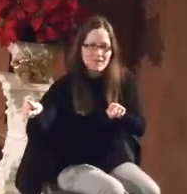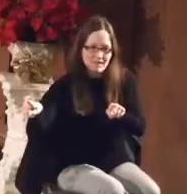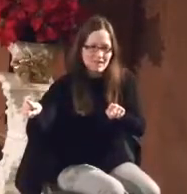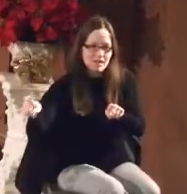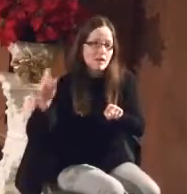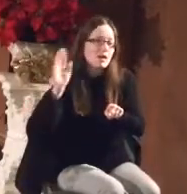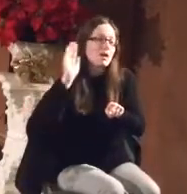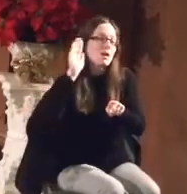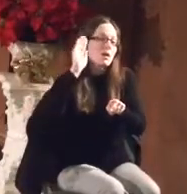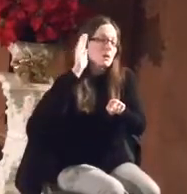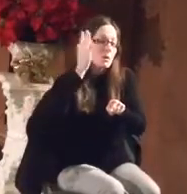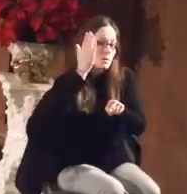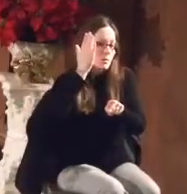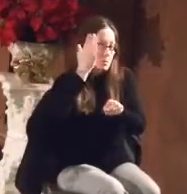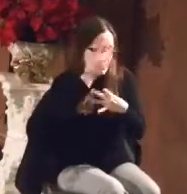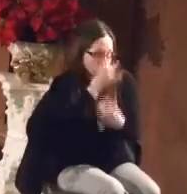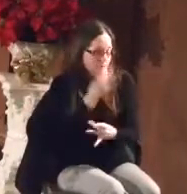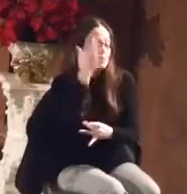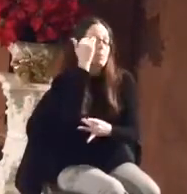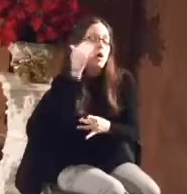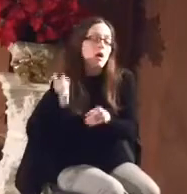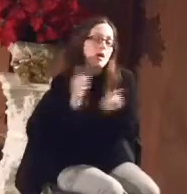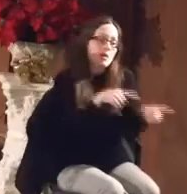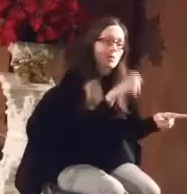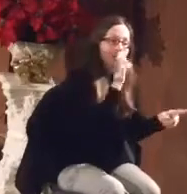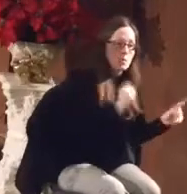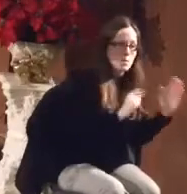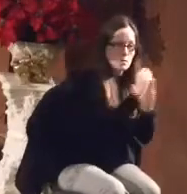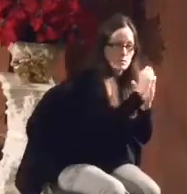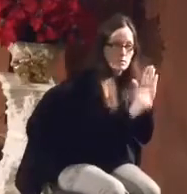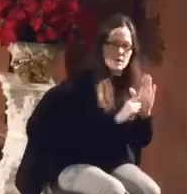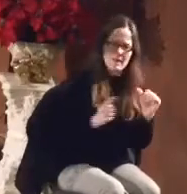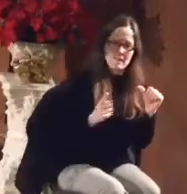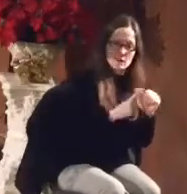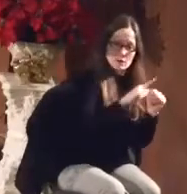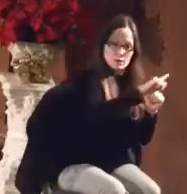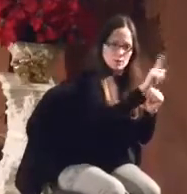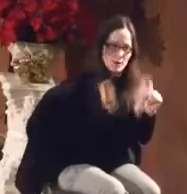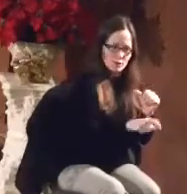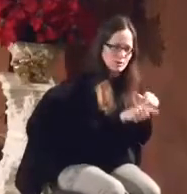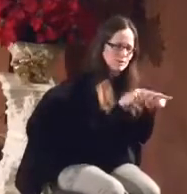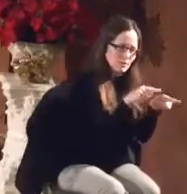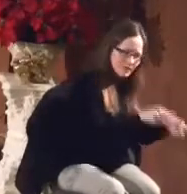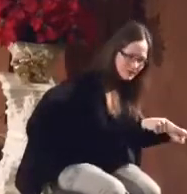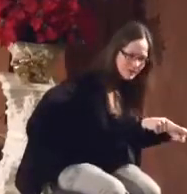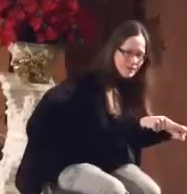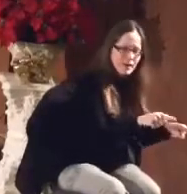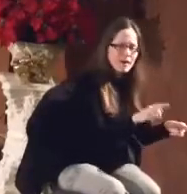the fall, where God asks the question, where are you?